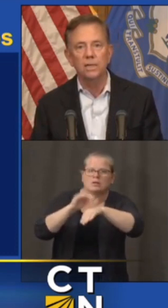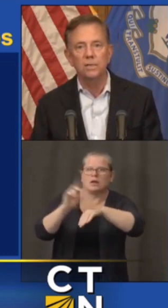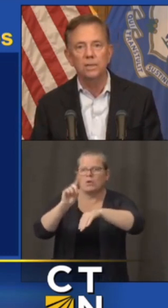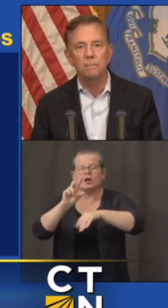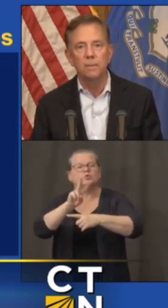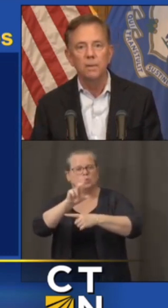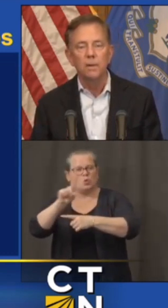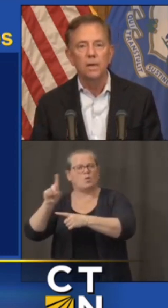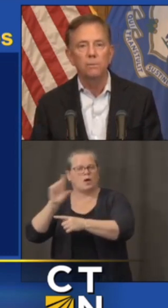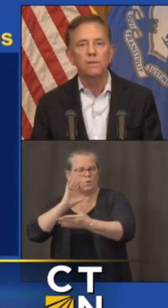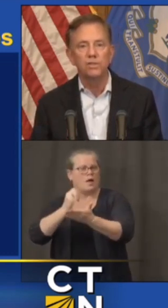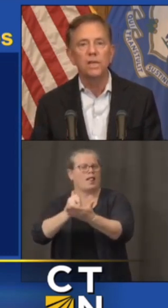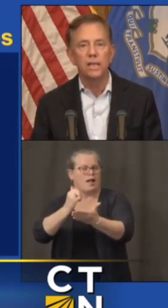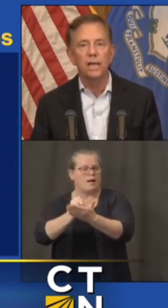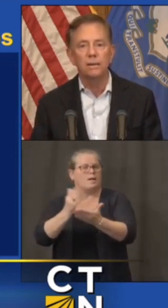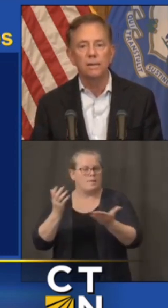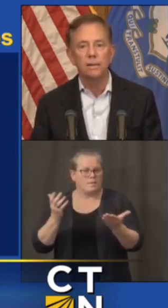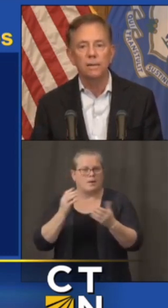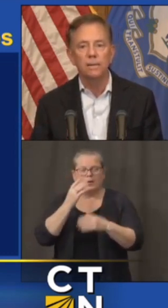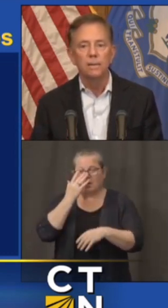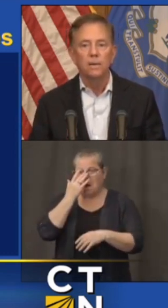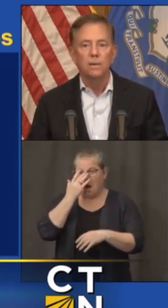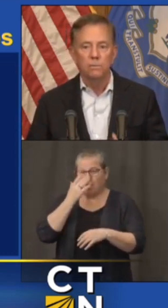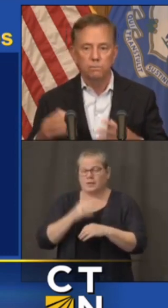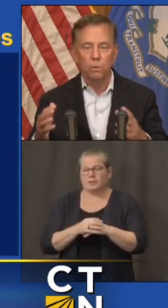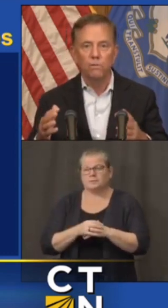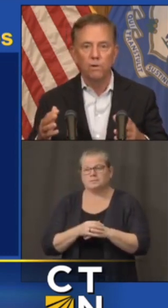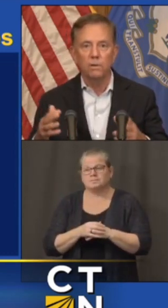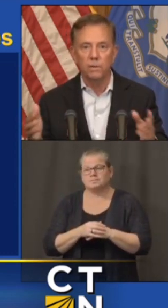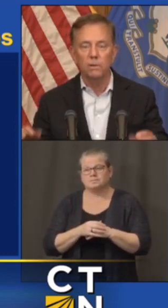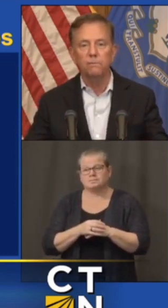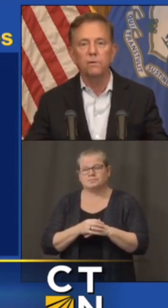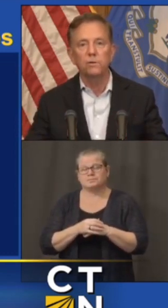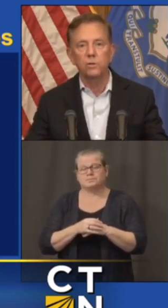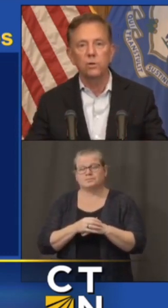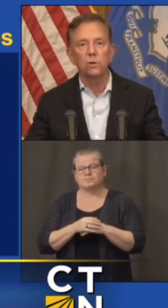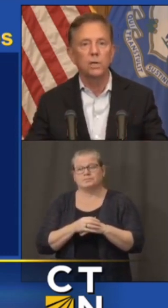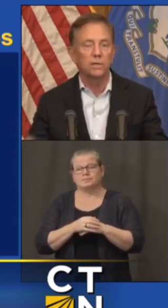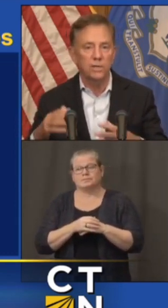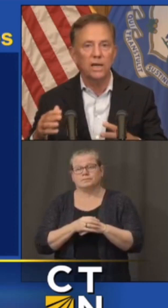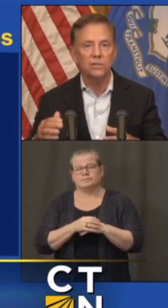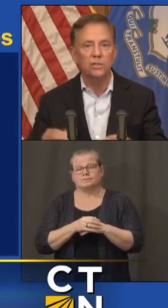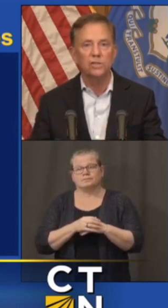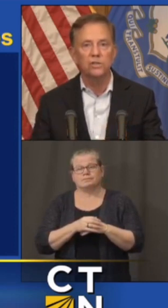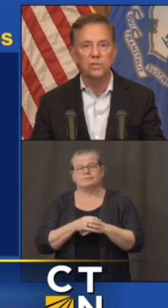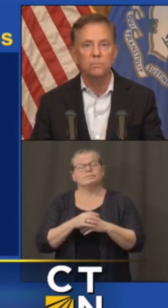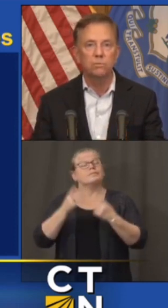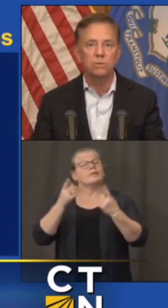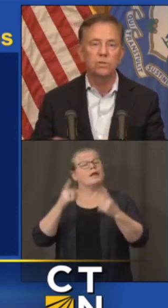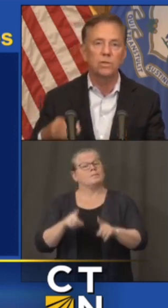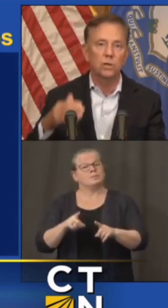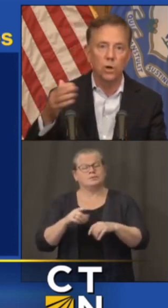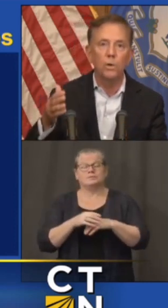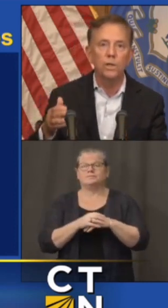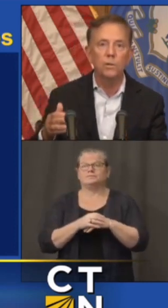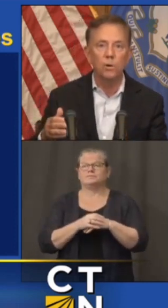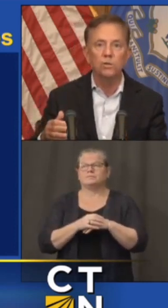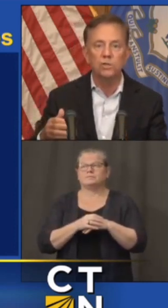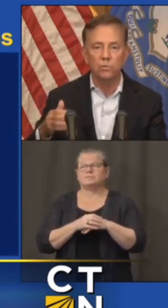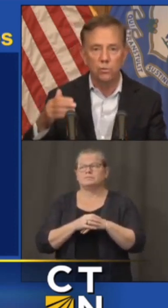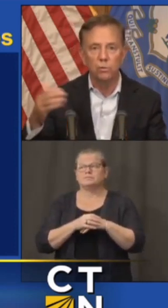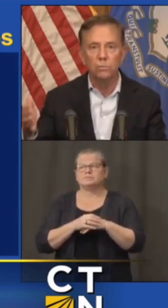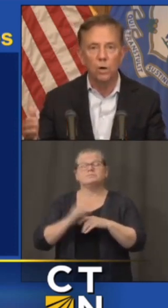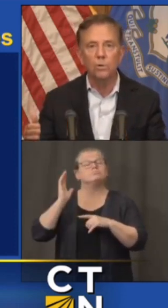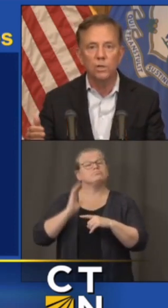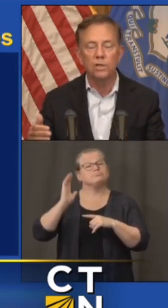economics, and we've seen that. One of our, you know, first early detection systems was, you know, go into the